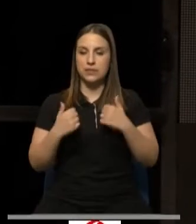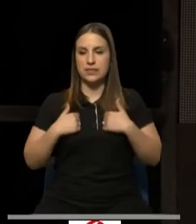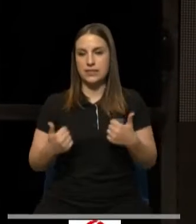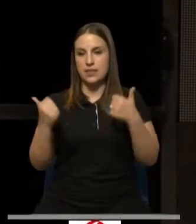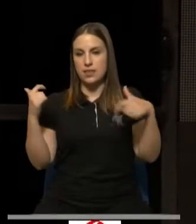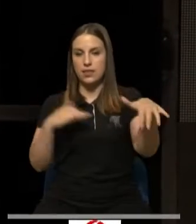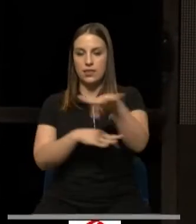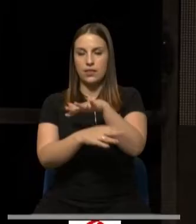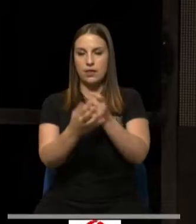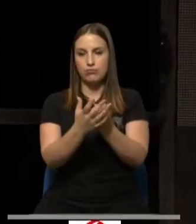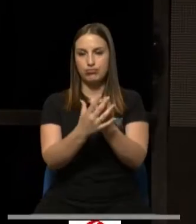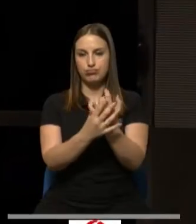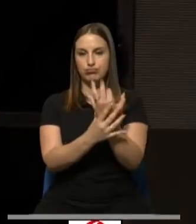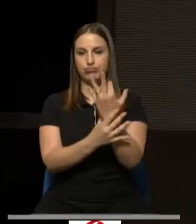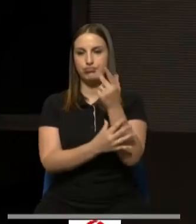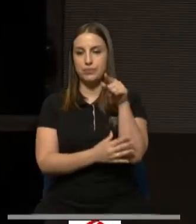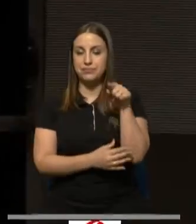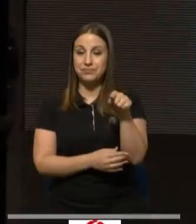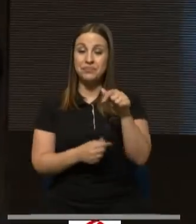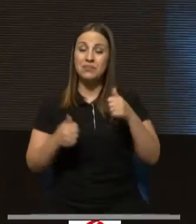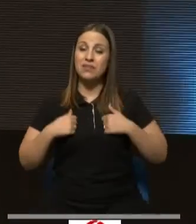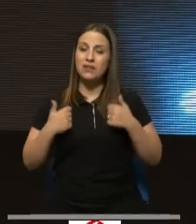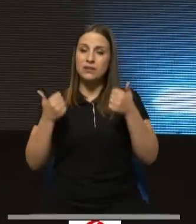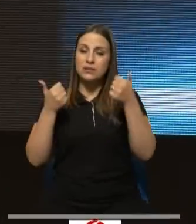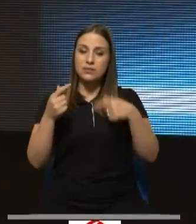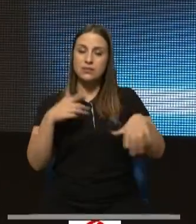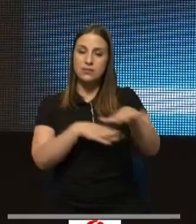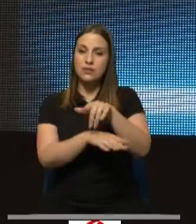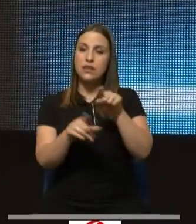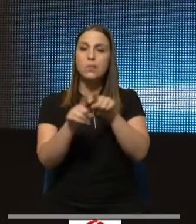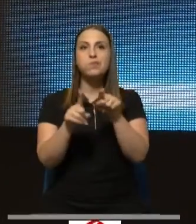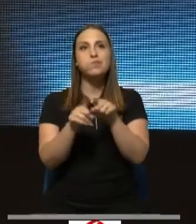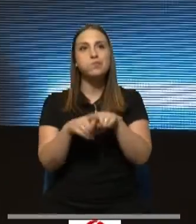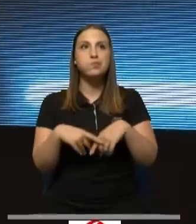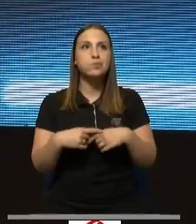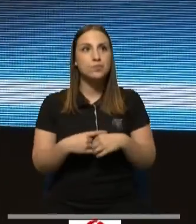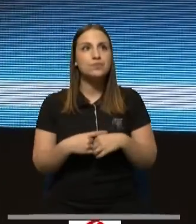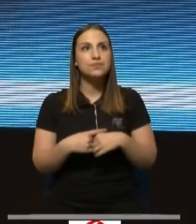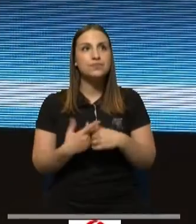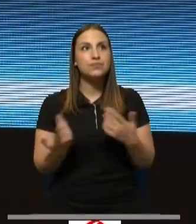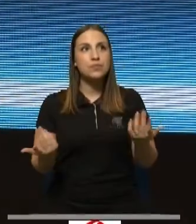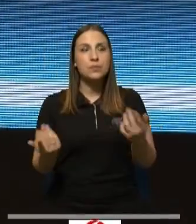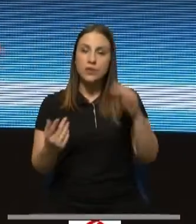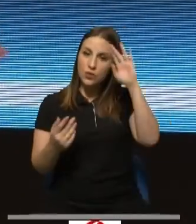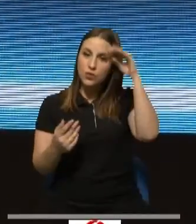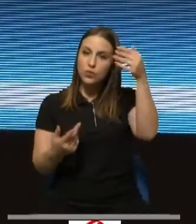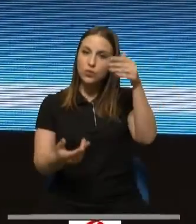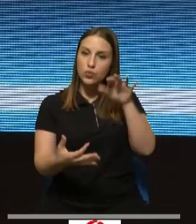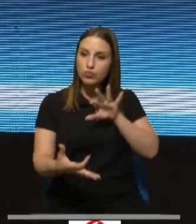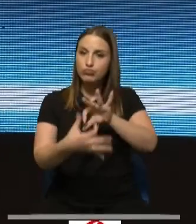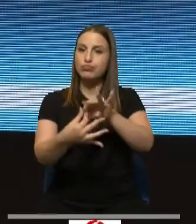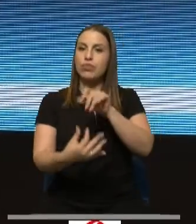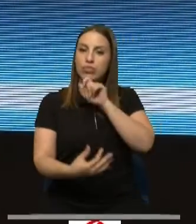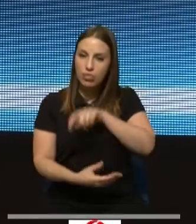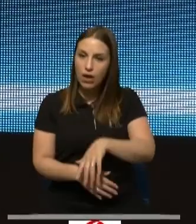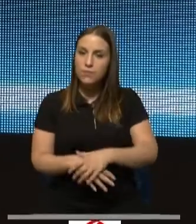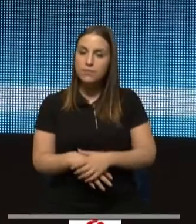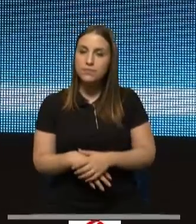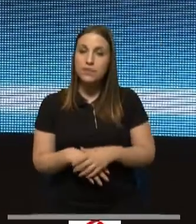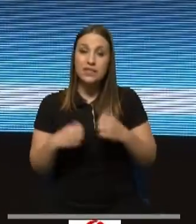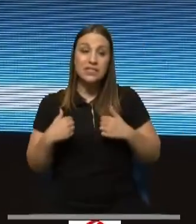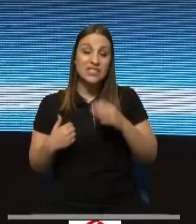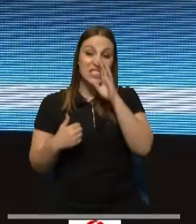in cities. And it is the cities that can be these platforms for the